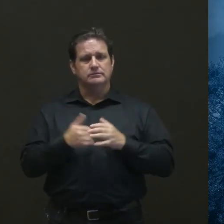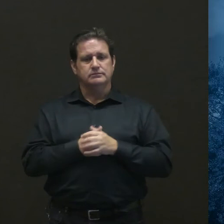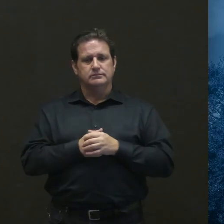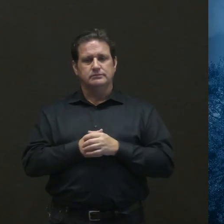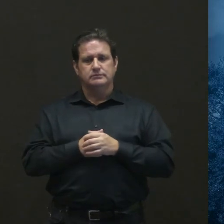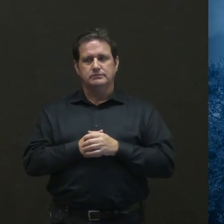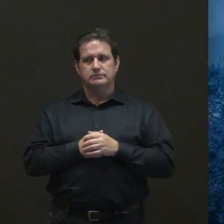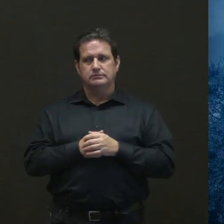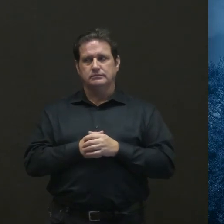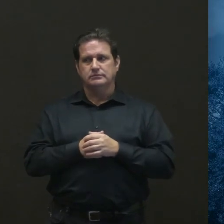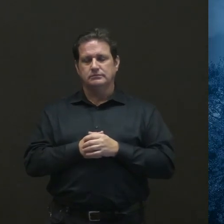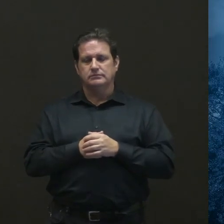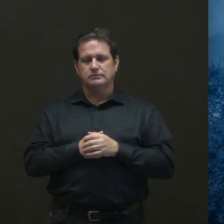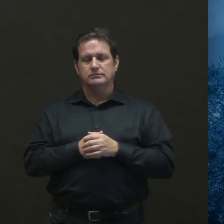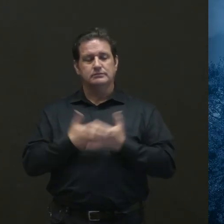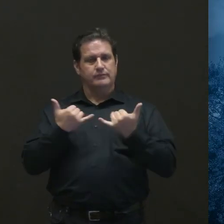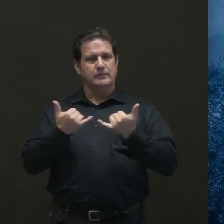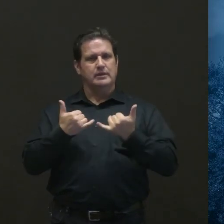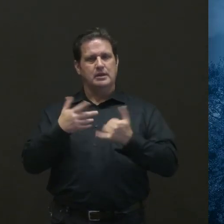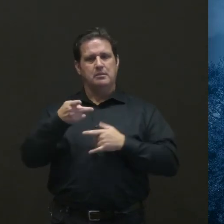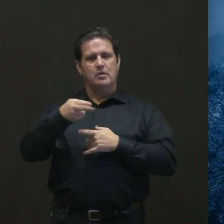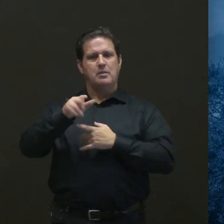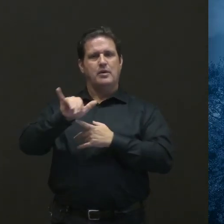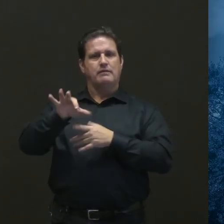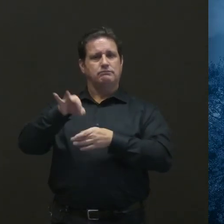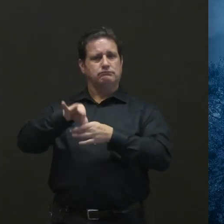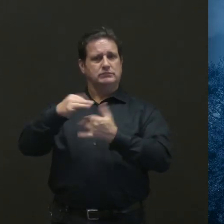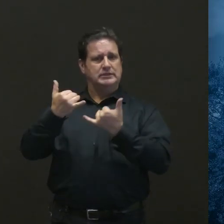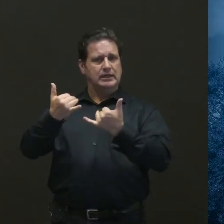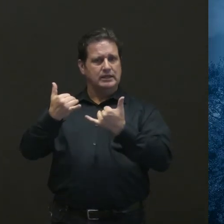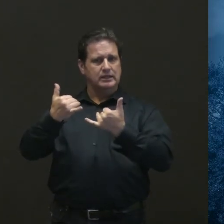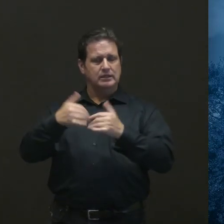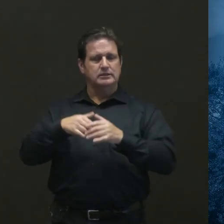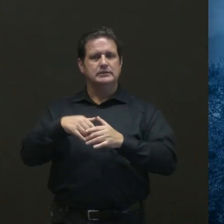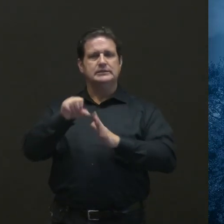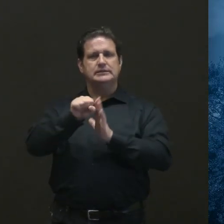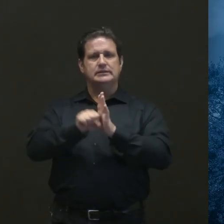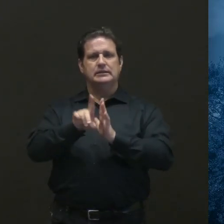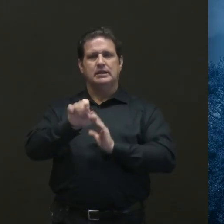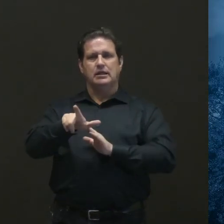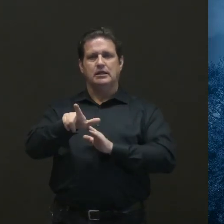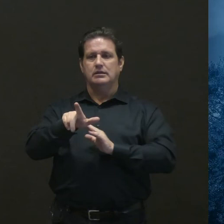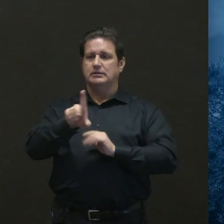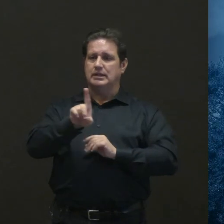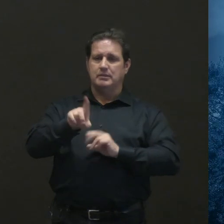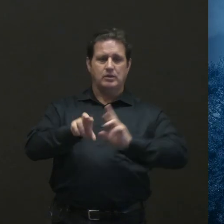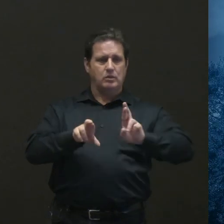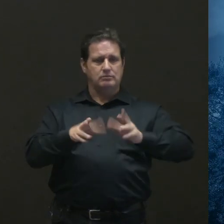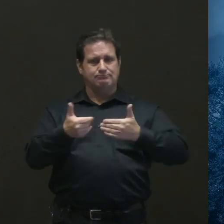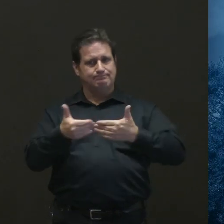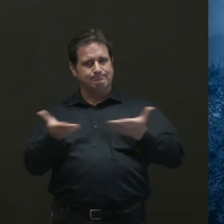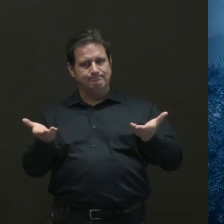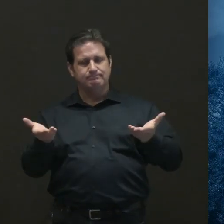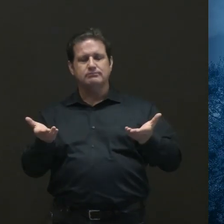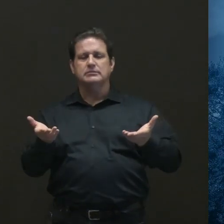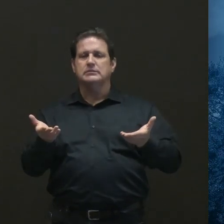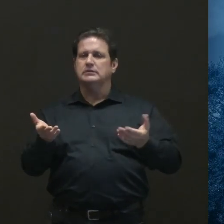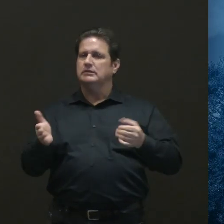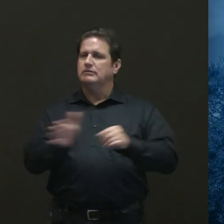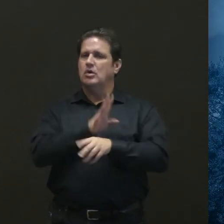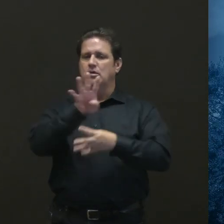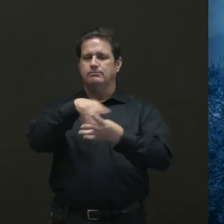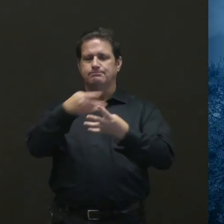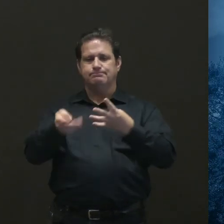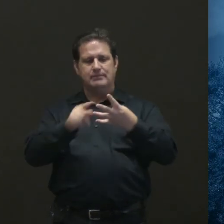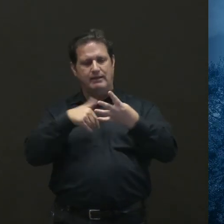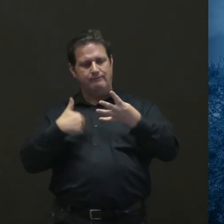we've talked about a little bit, today is primary day in the state of Delaware. Whether you're Democrat or Republican, you've got a full slate of